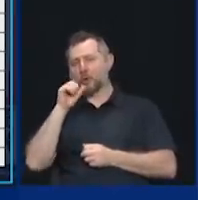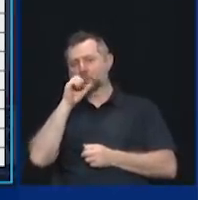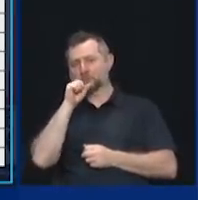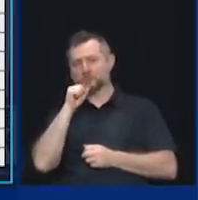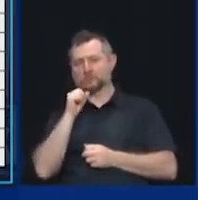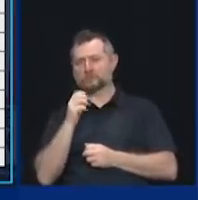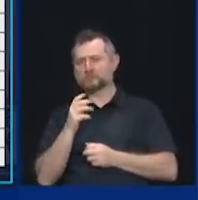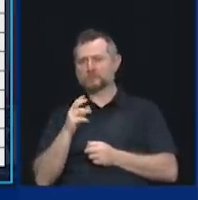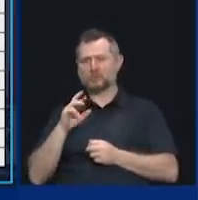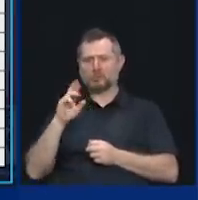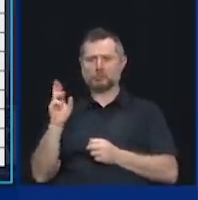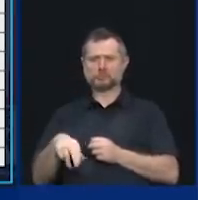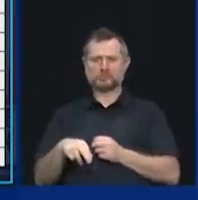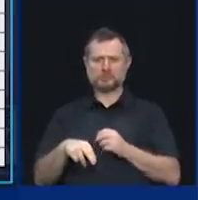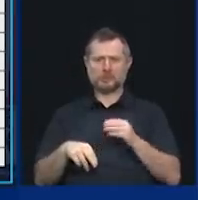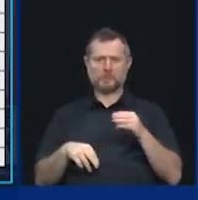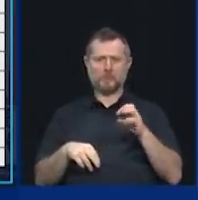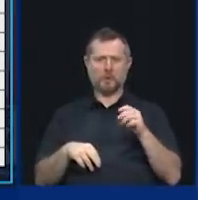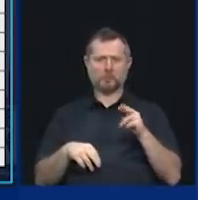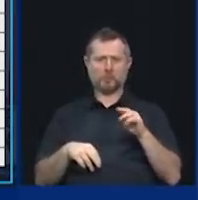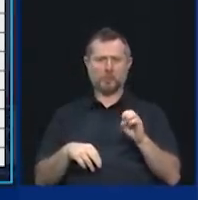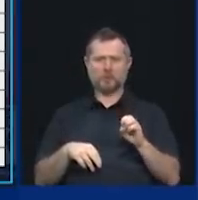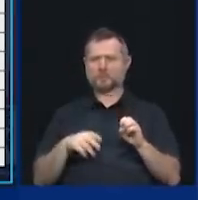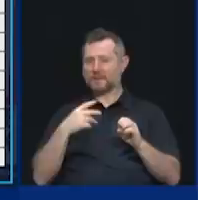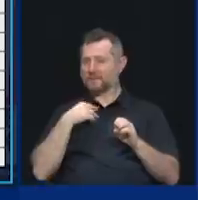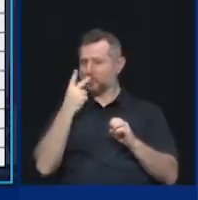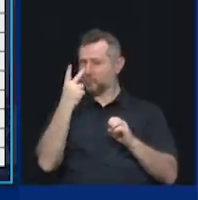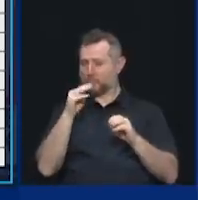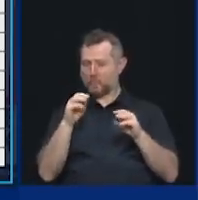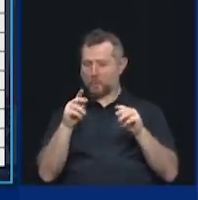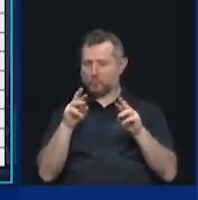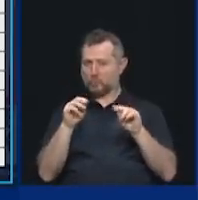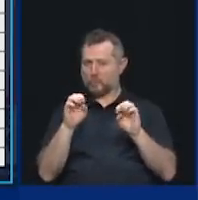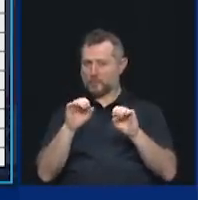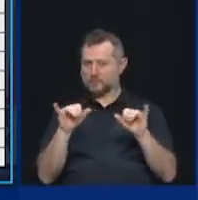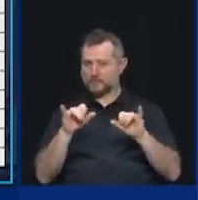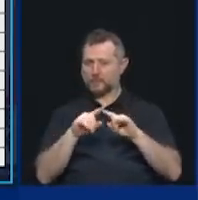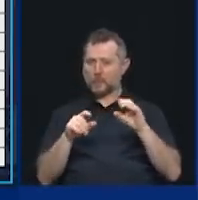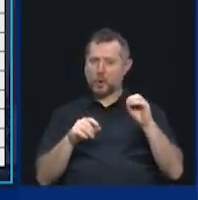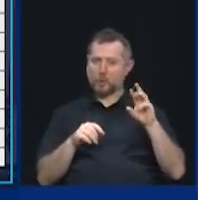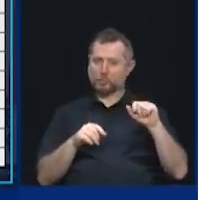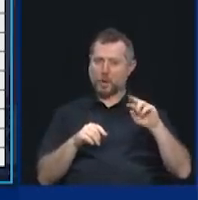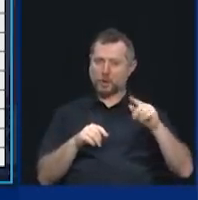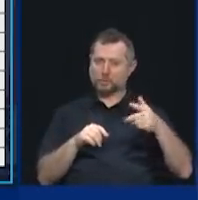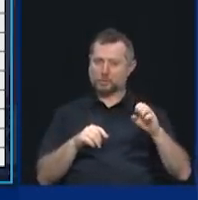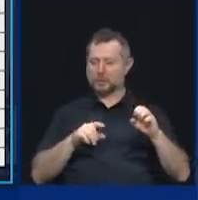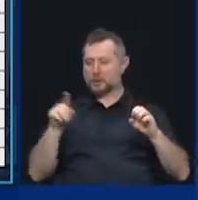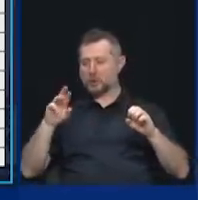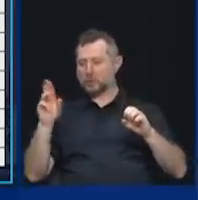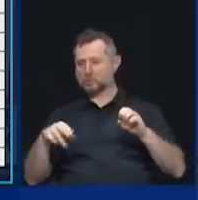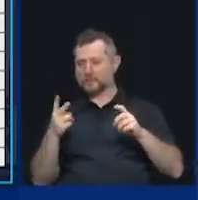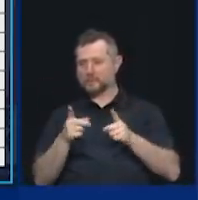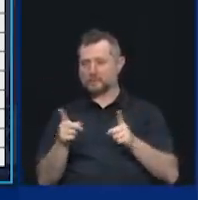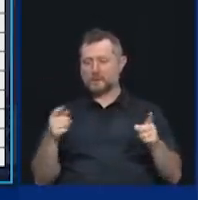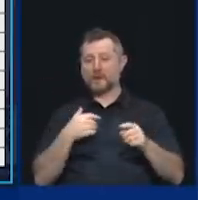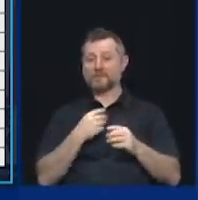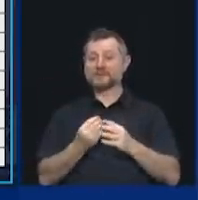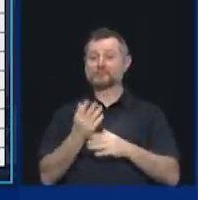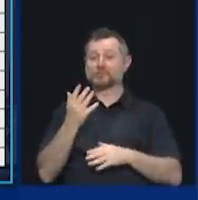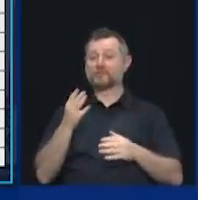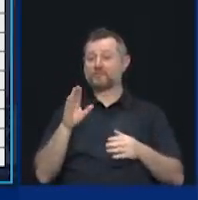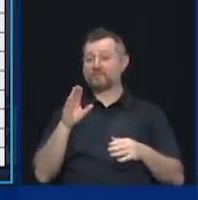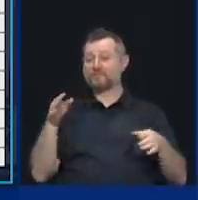in Orange County, Rochester in Monroe County. Spring Valley, Evans Mill, Frankenville, Gowanda,